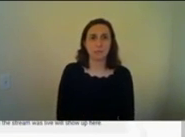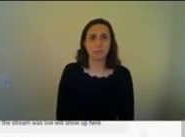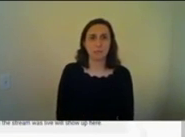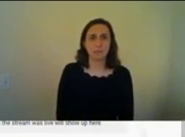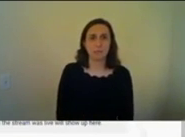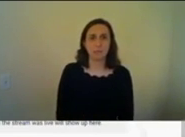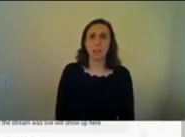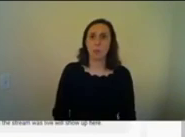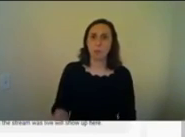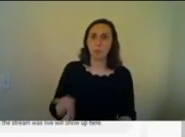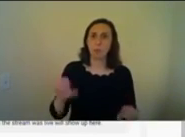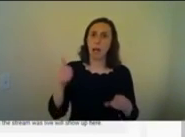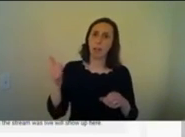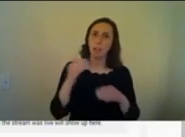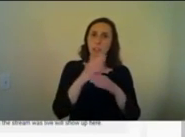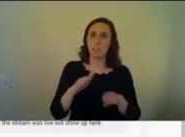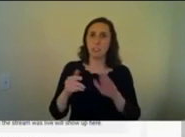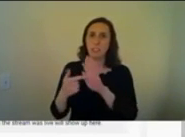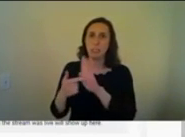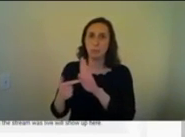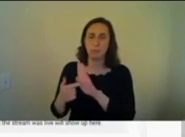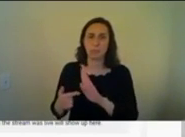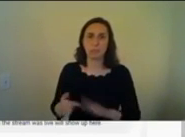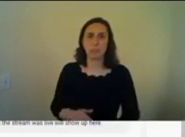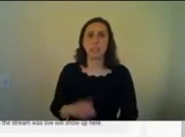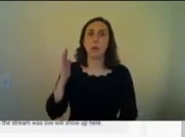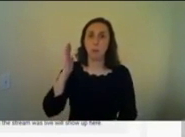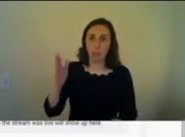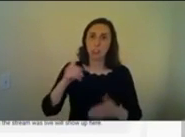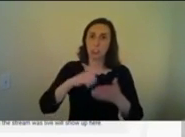divisions. So, and we're going to check them.